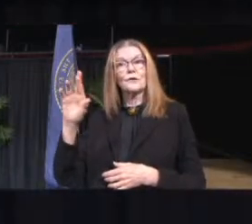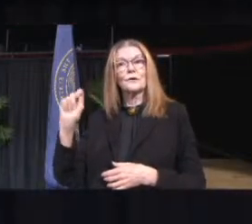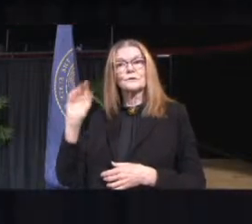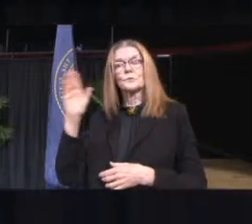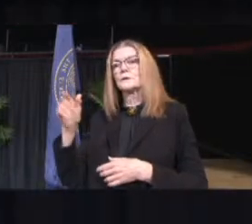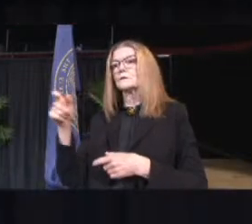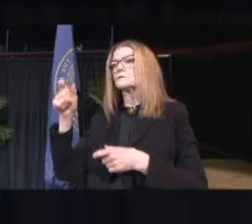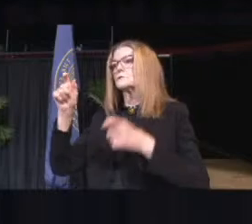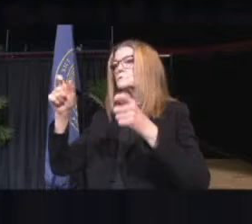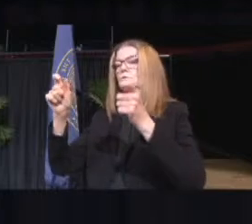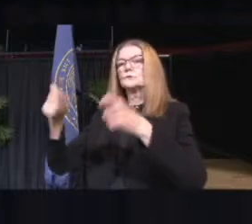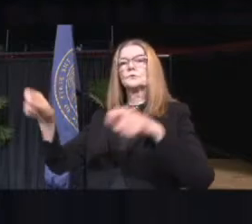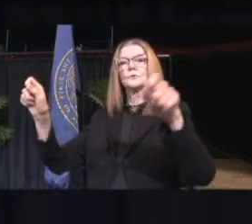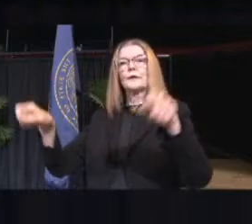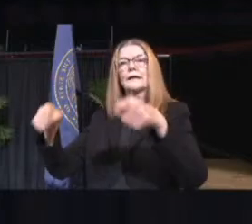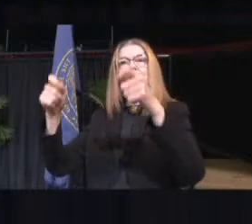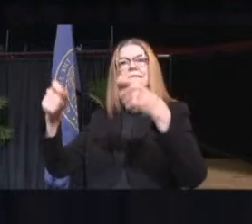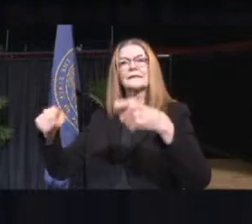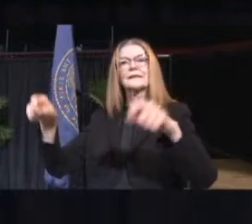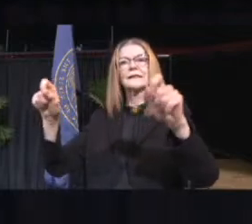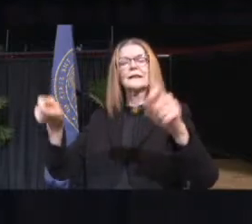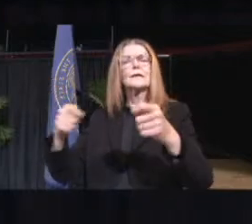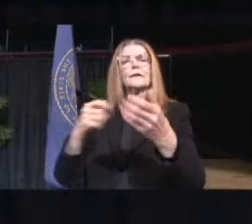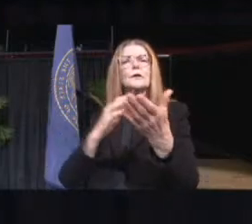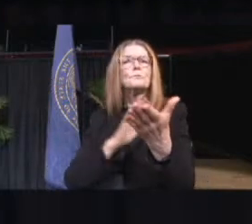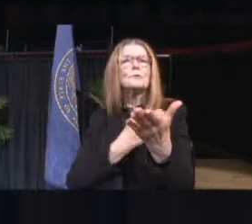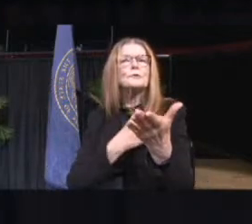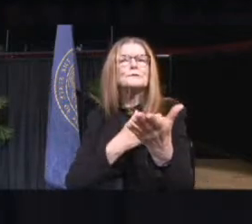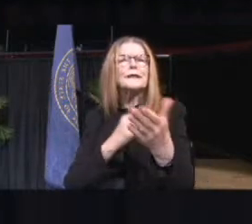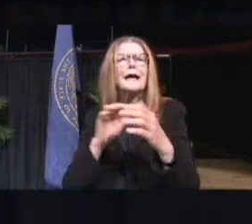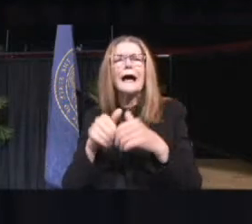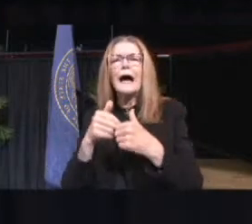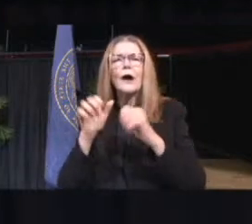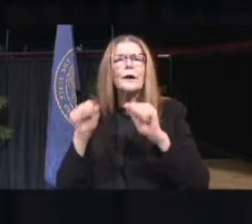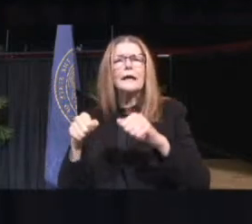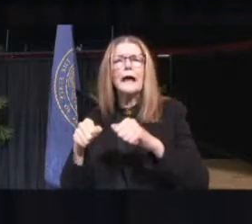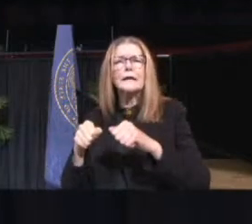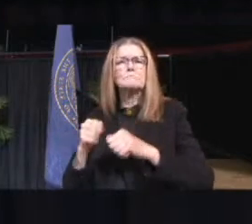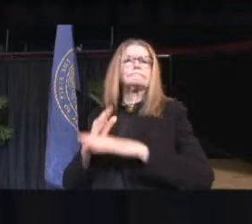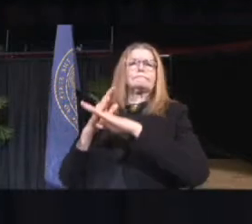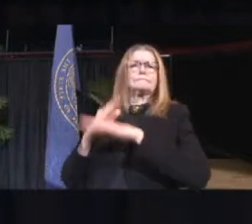to sing Music, How Can I Keep From Singing?